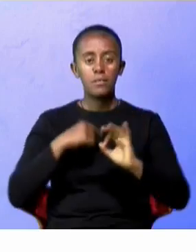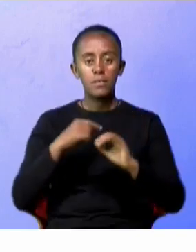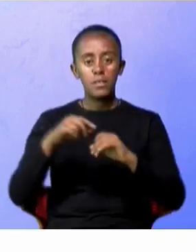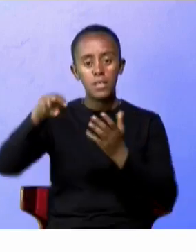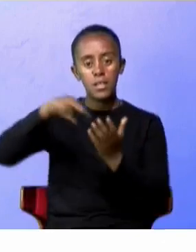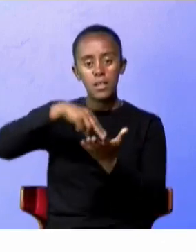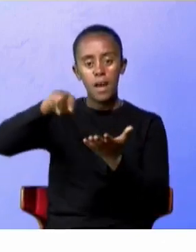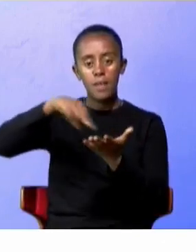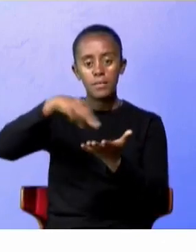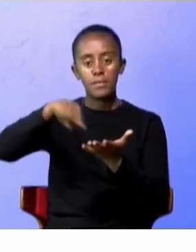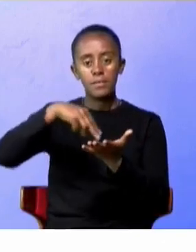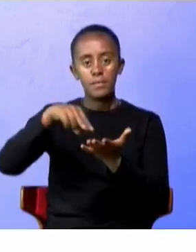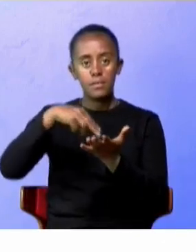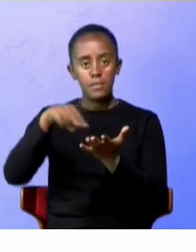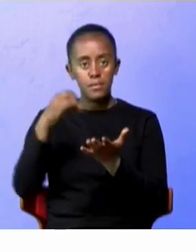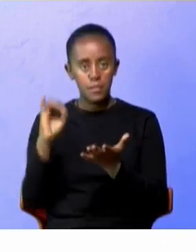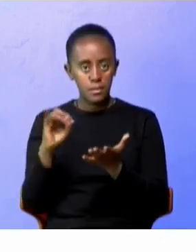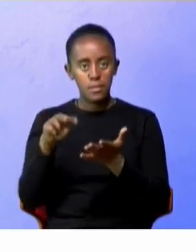Dancing